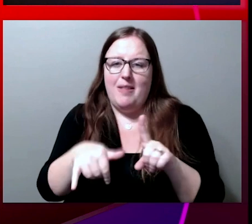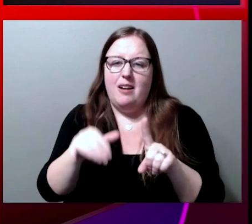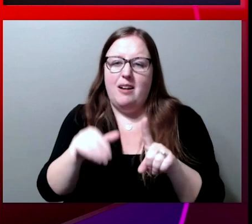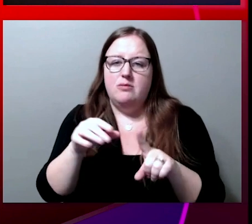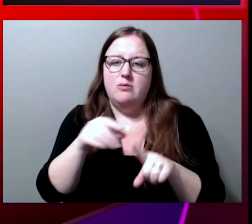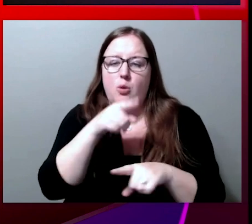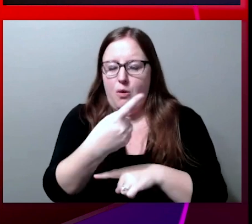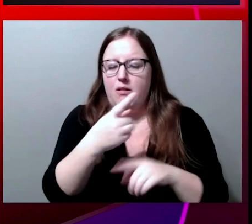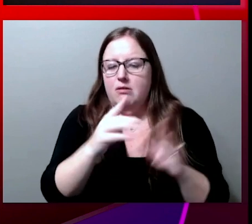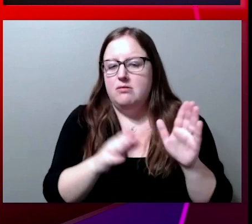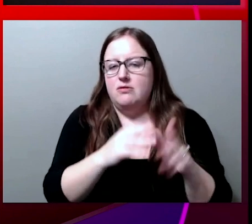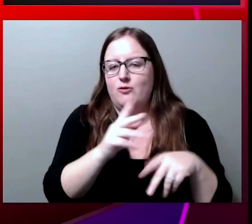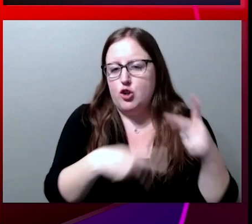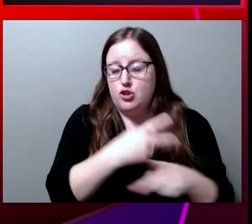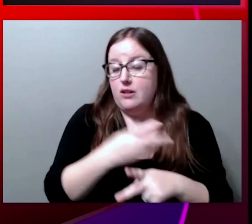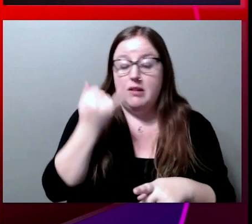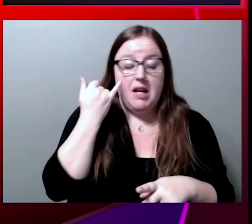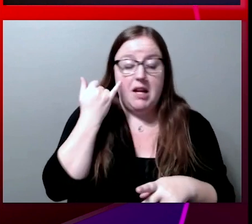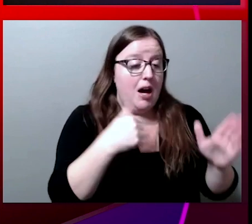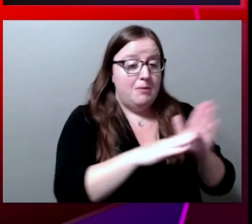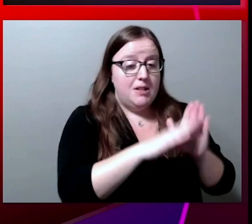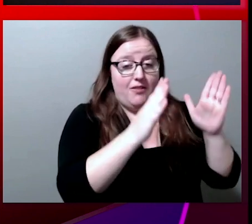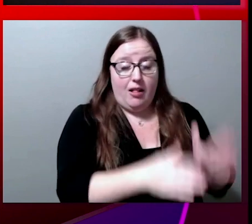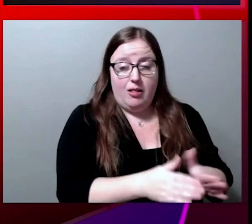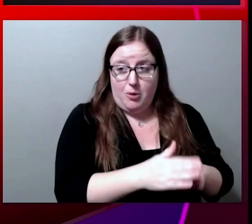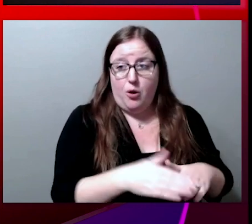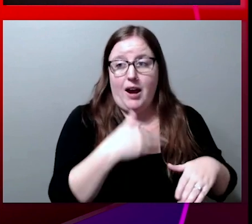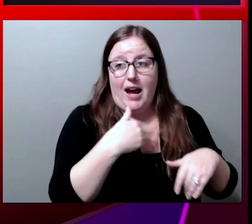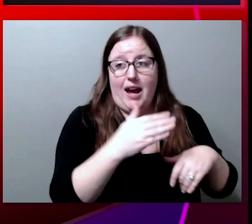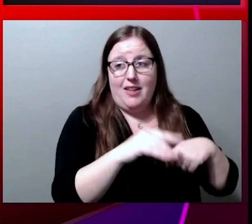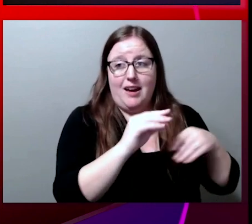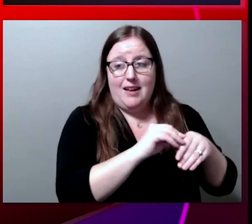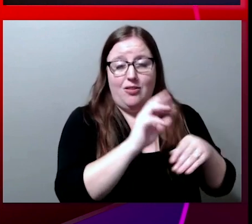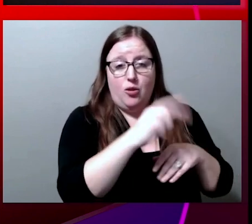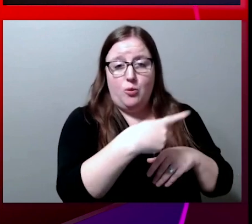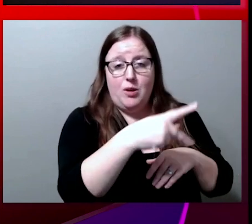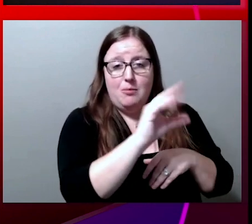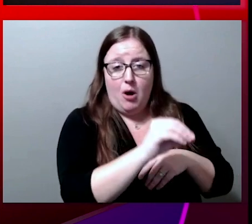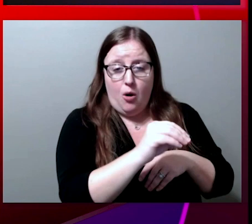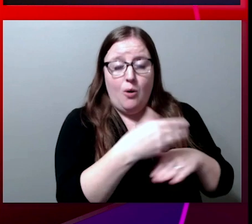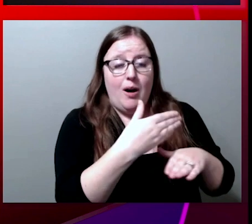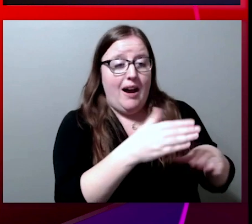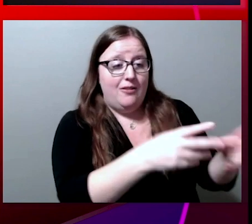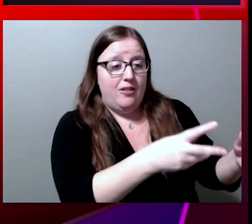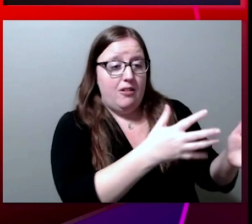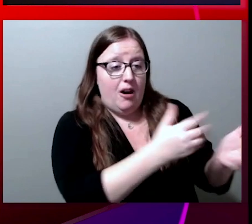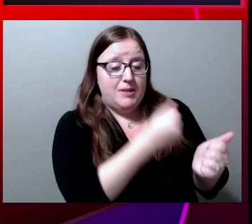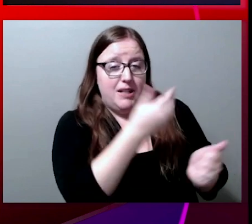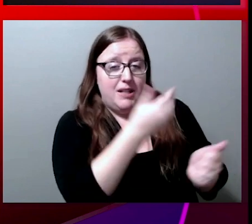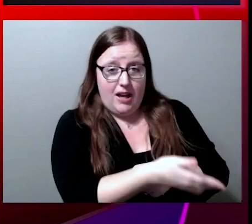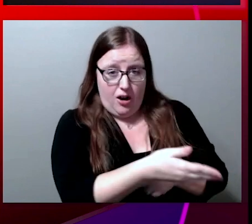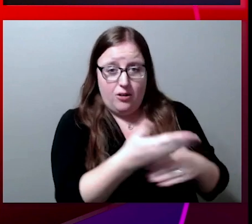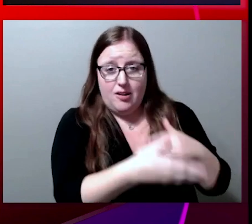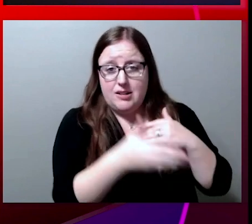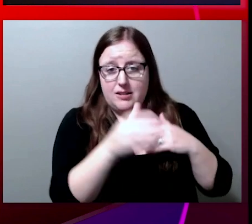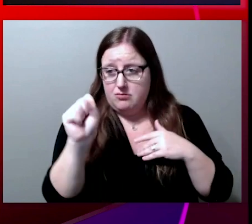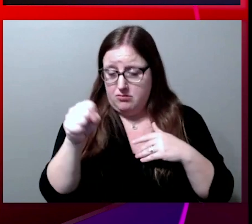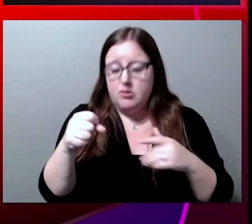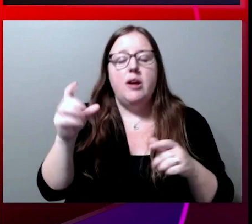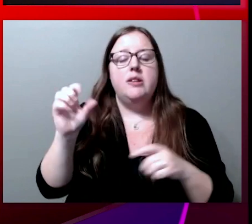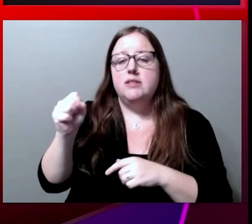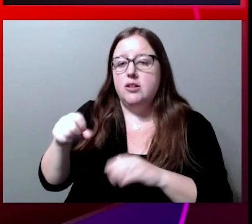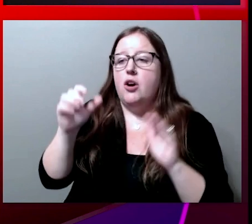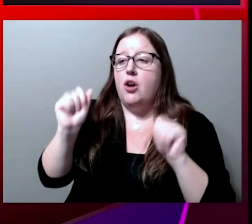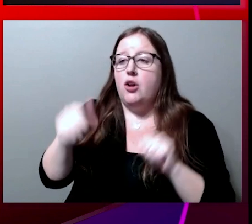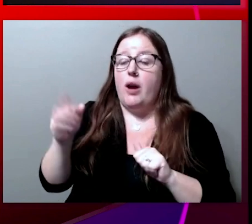developer, if I clone a source code repository, I have to pull the updates down. It's not automatic. Yep. And of course, you can contribute back to the